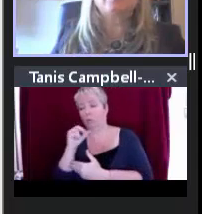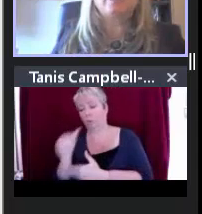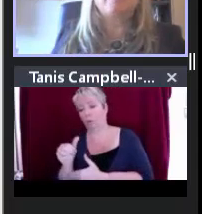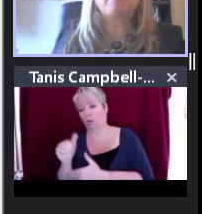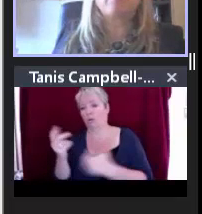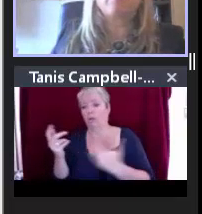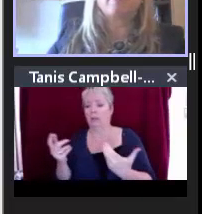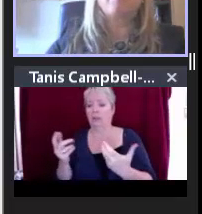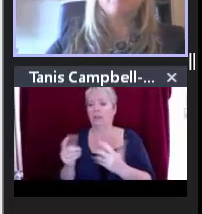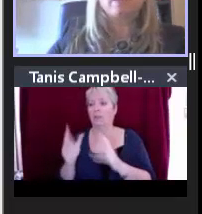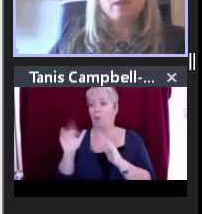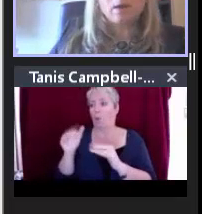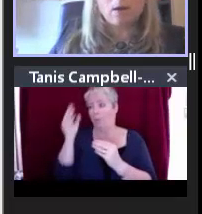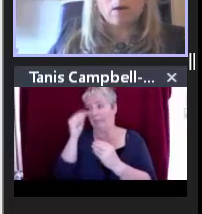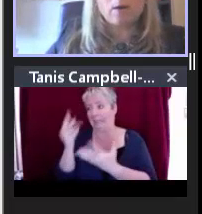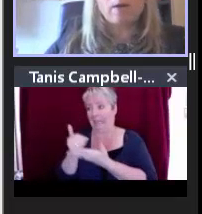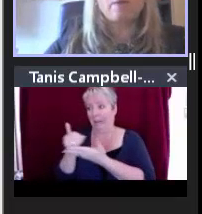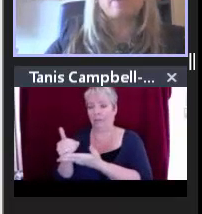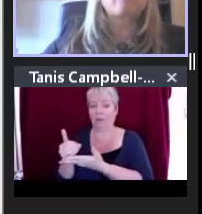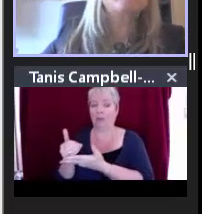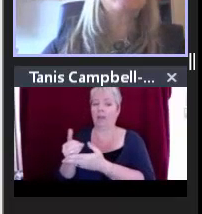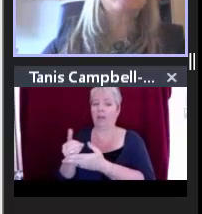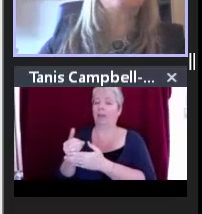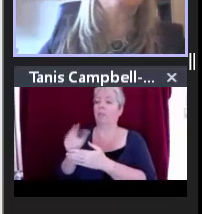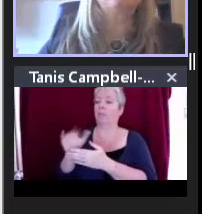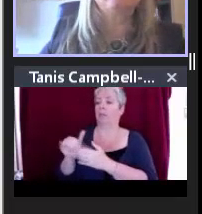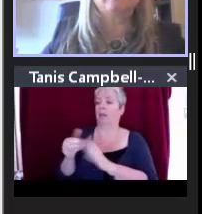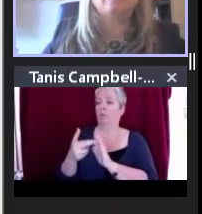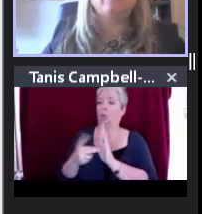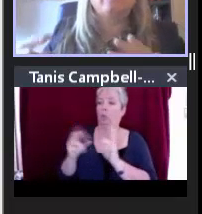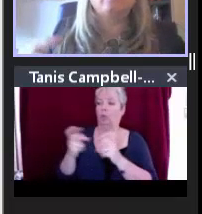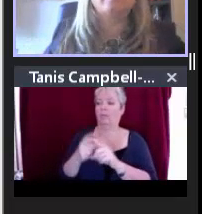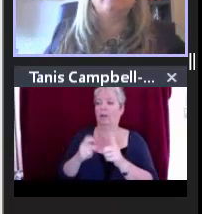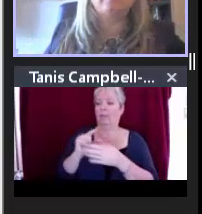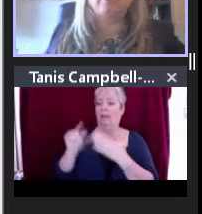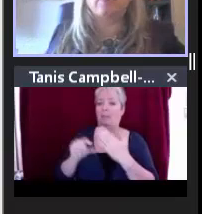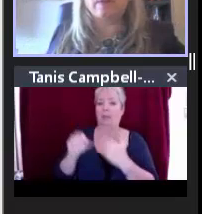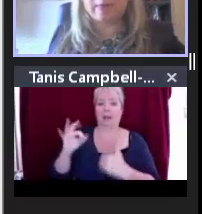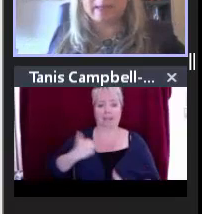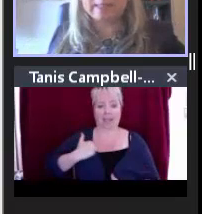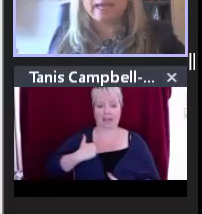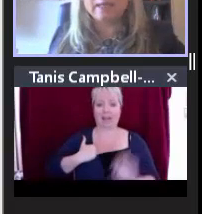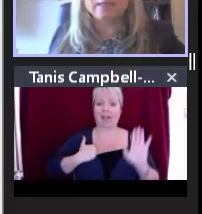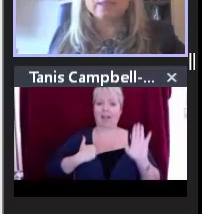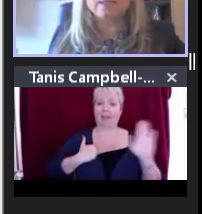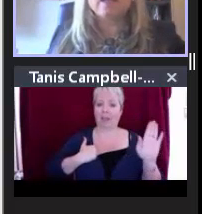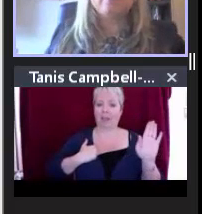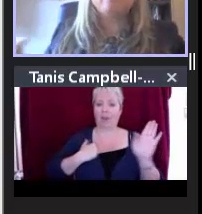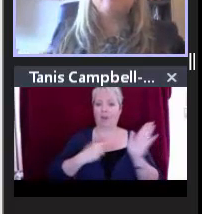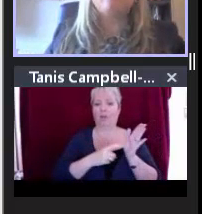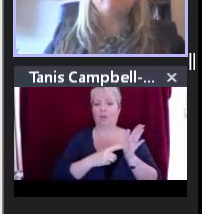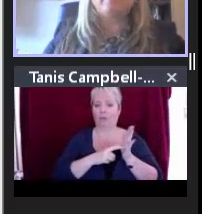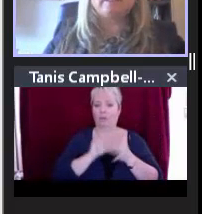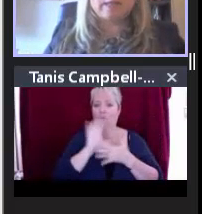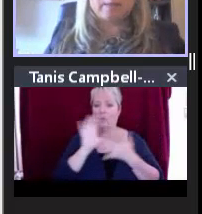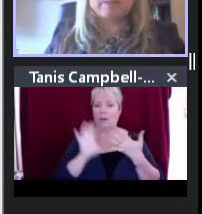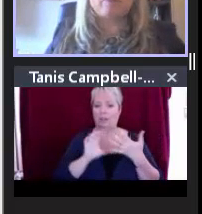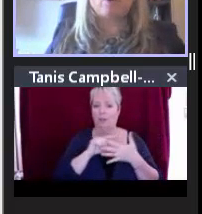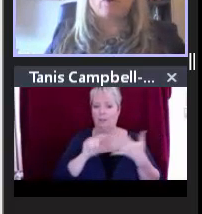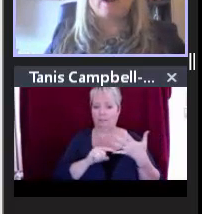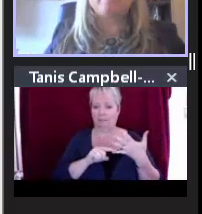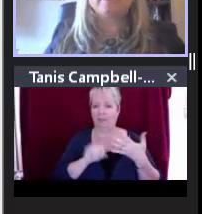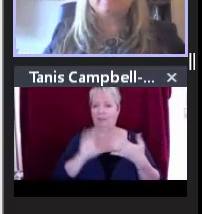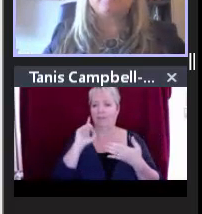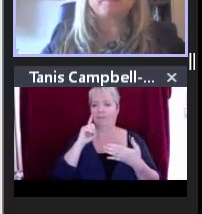it's actually coming from the Government of Canada itself in the criteria that they set for these types